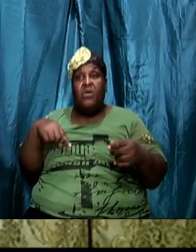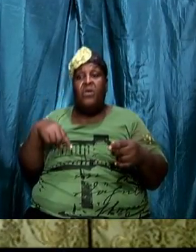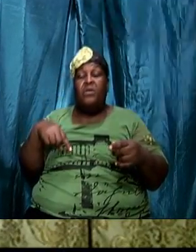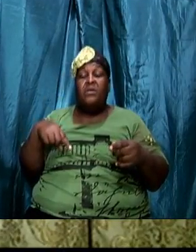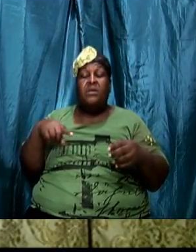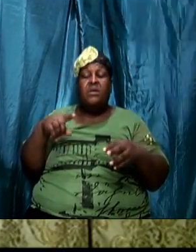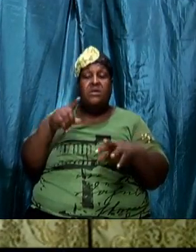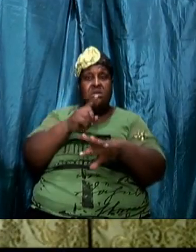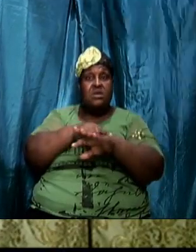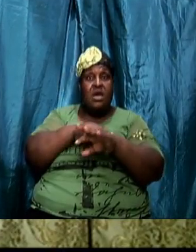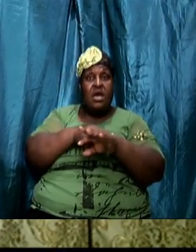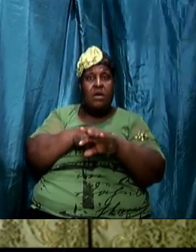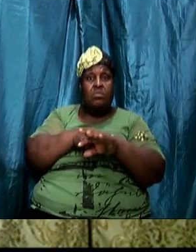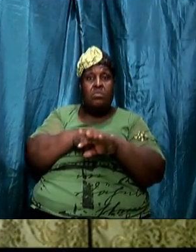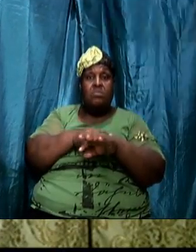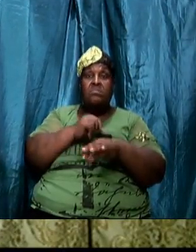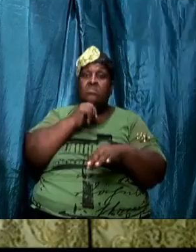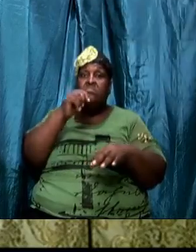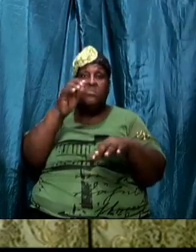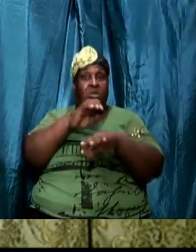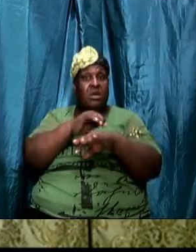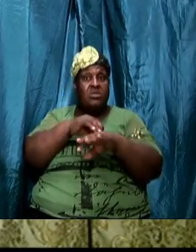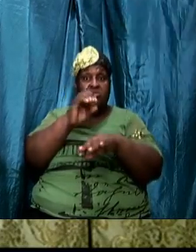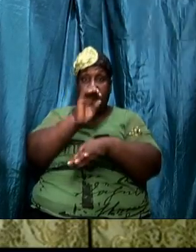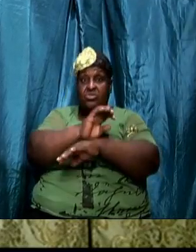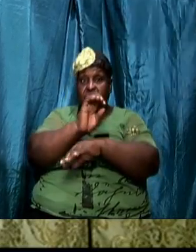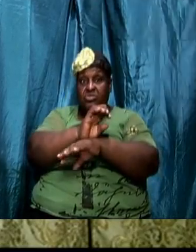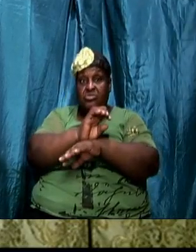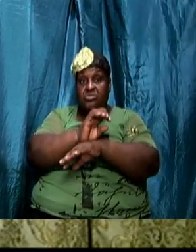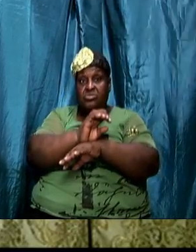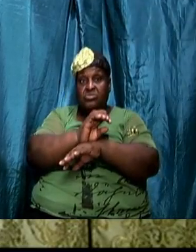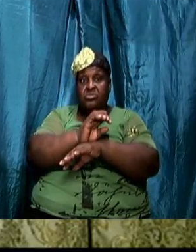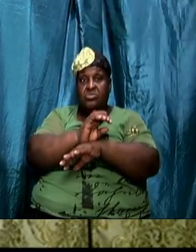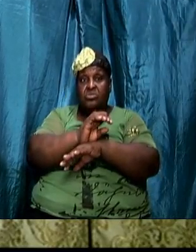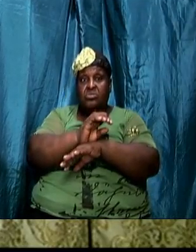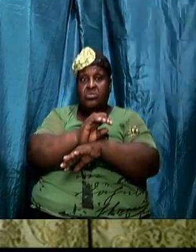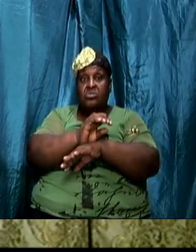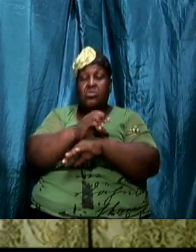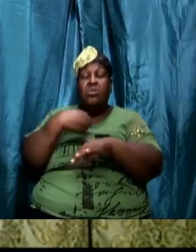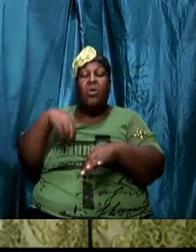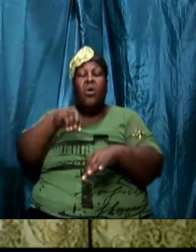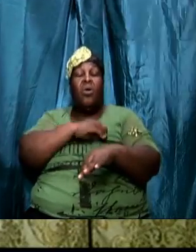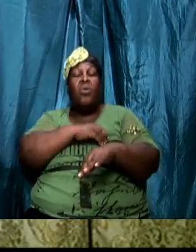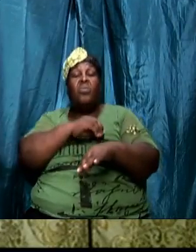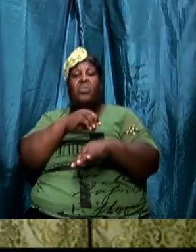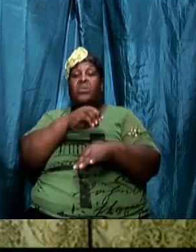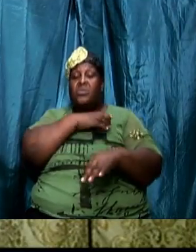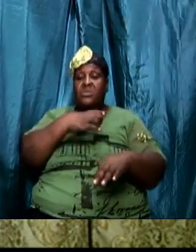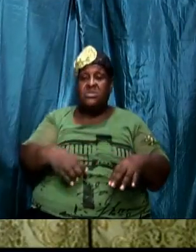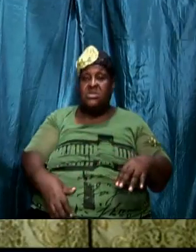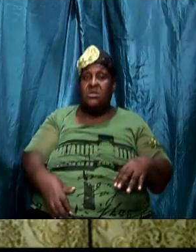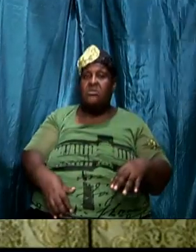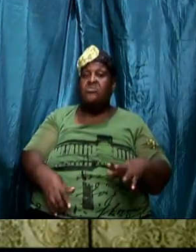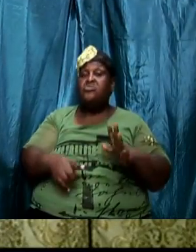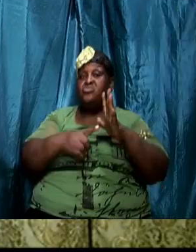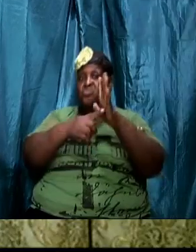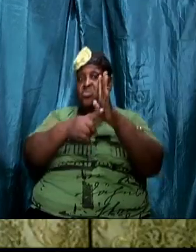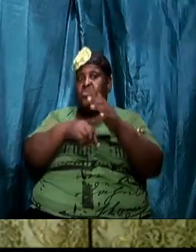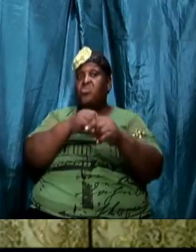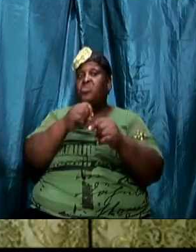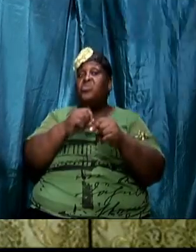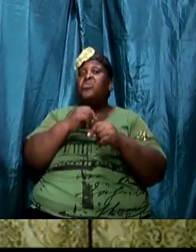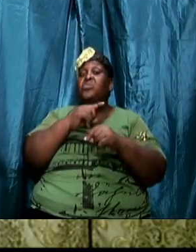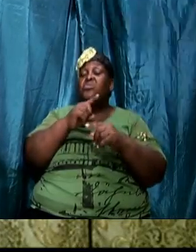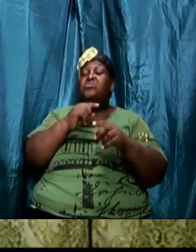church. Our Christianity is unsure when we are at home, when we are at